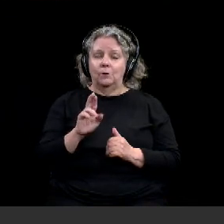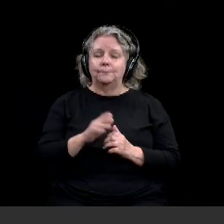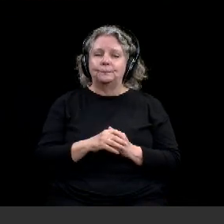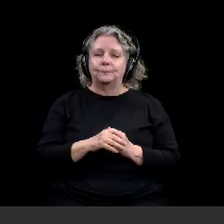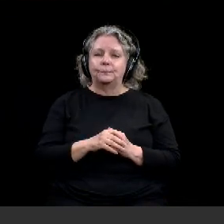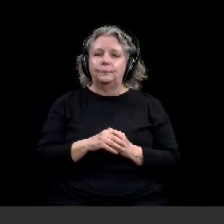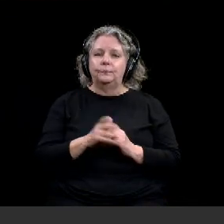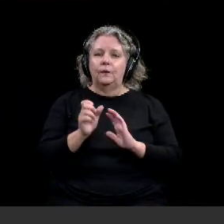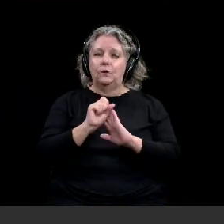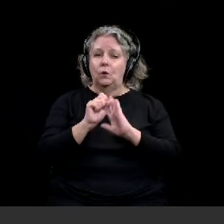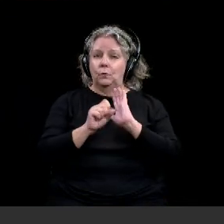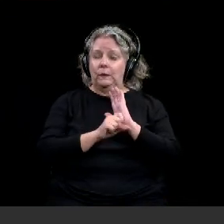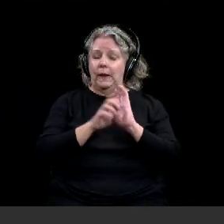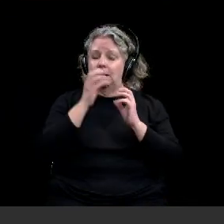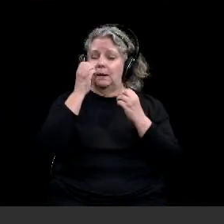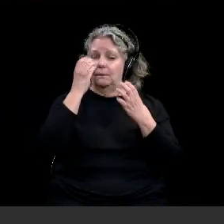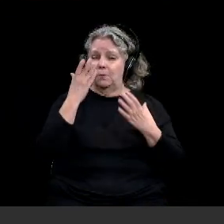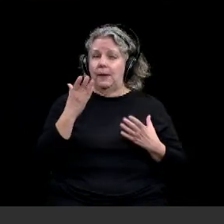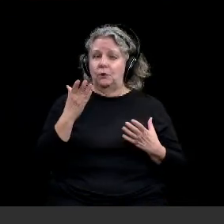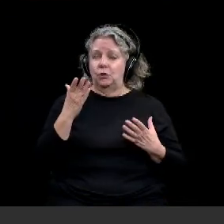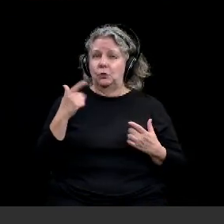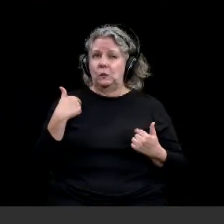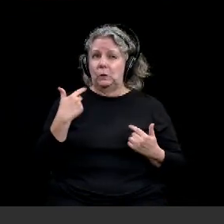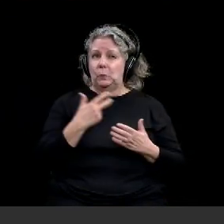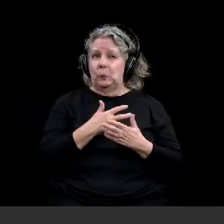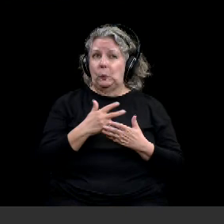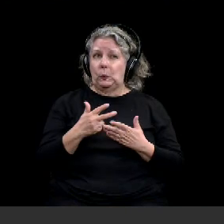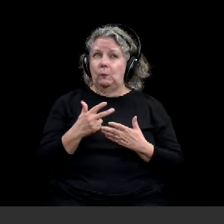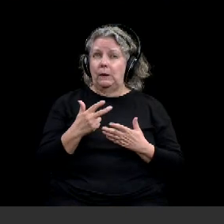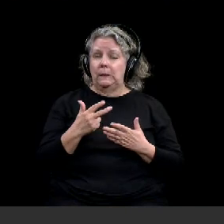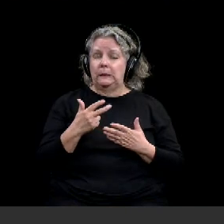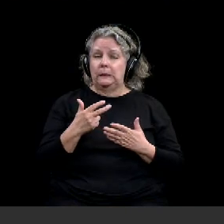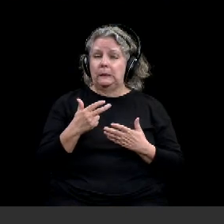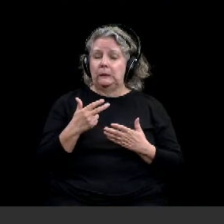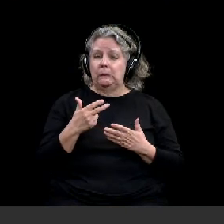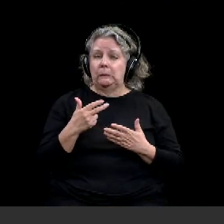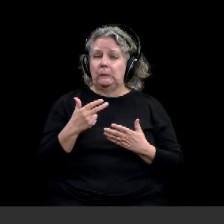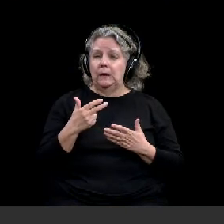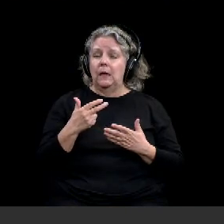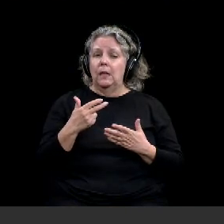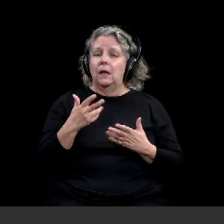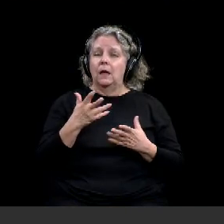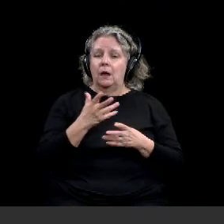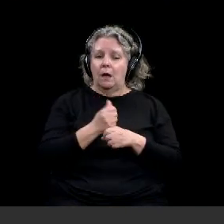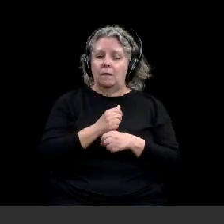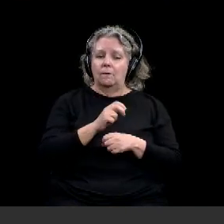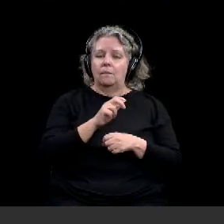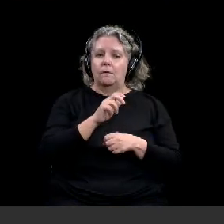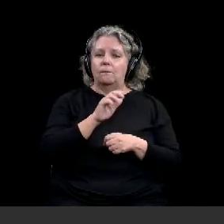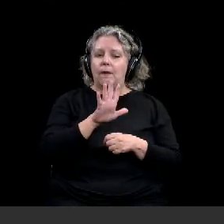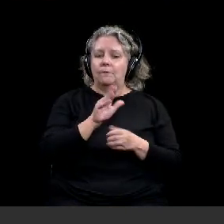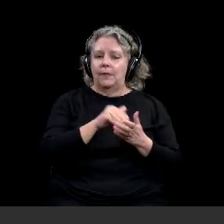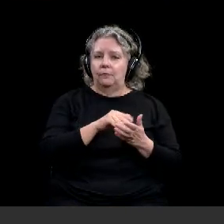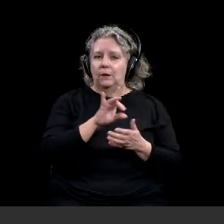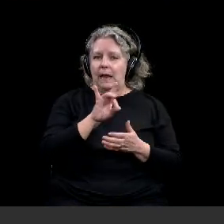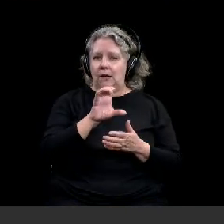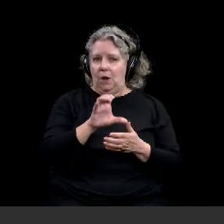guys have gotten over 5,800 doses of the vaccine. The health district has gotten about